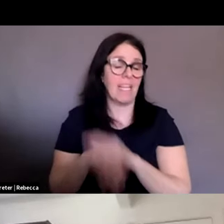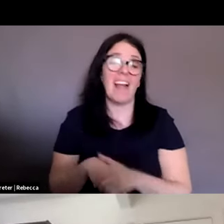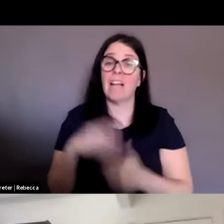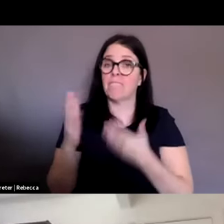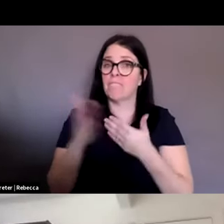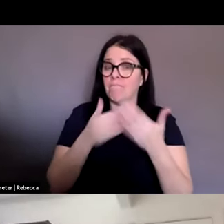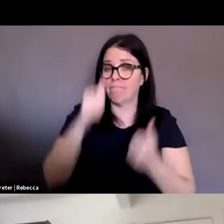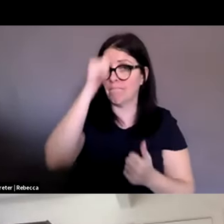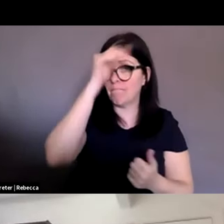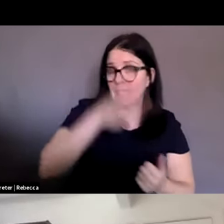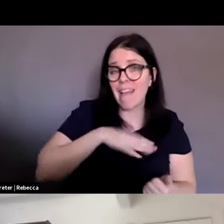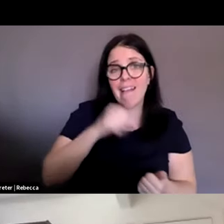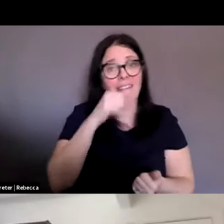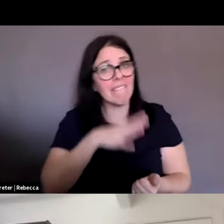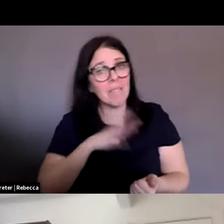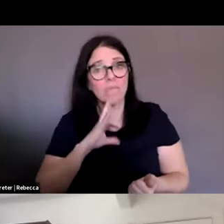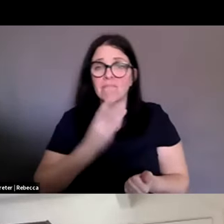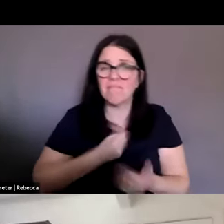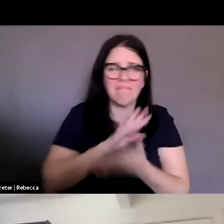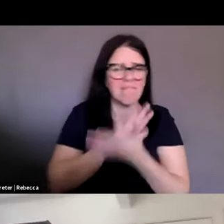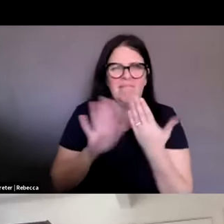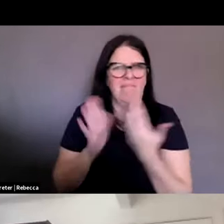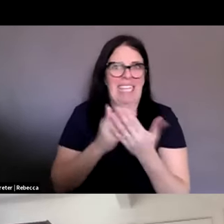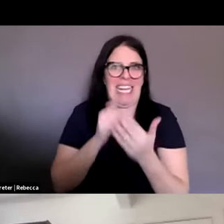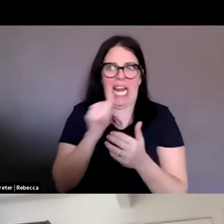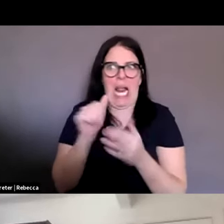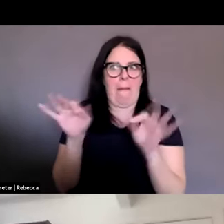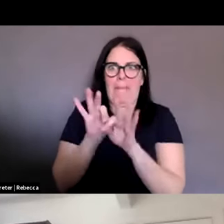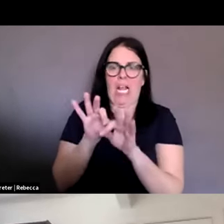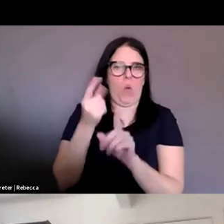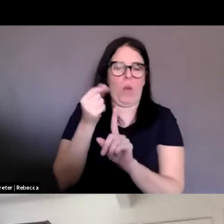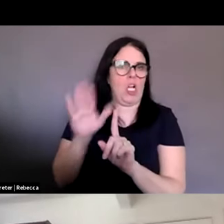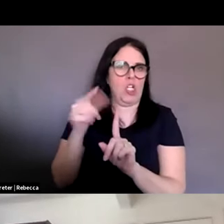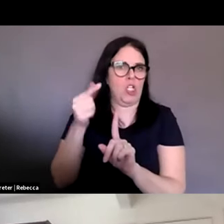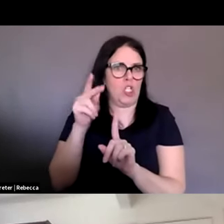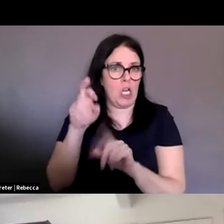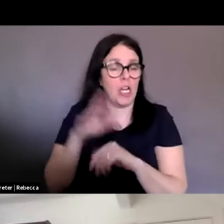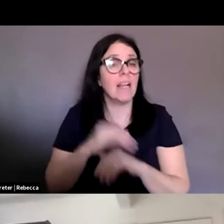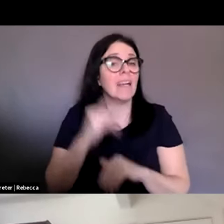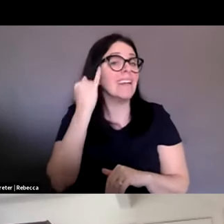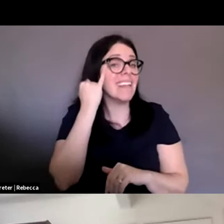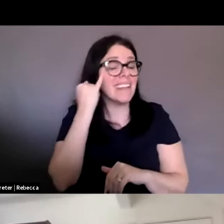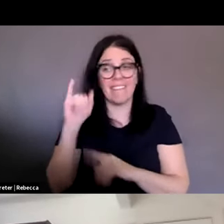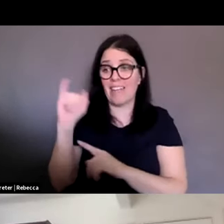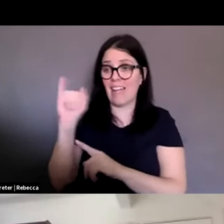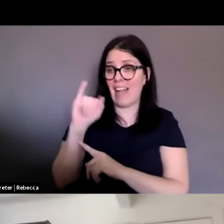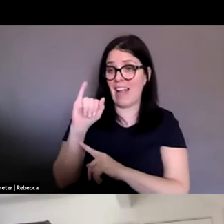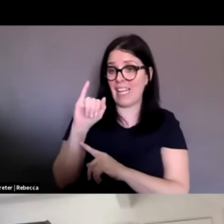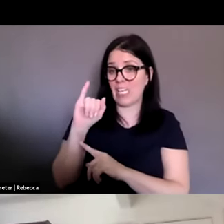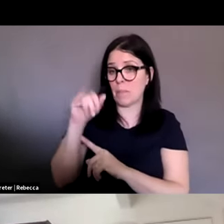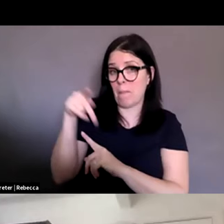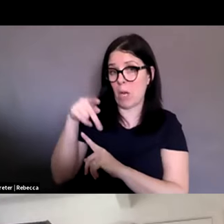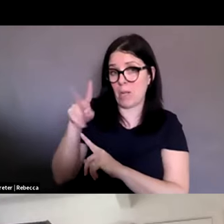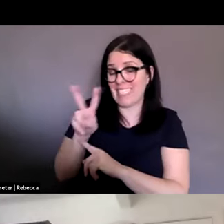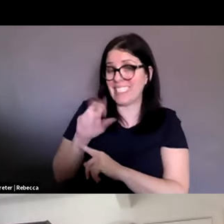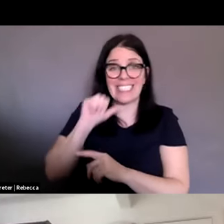parent. And you also need to know that if IPV is not an issue and it's not raised in your screening,